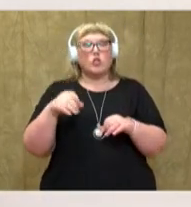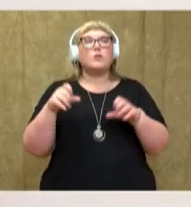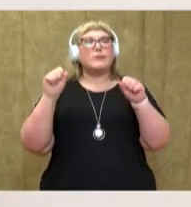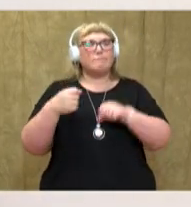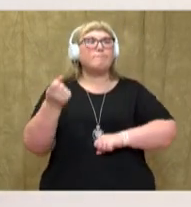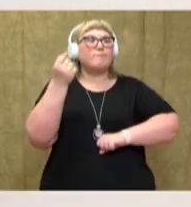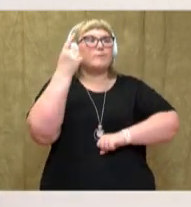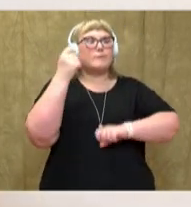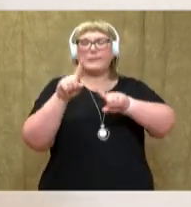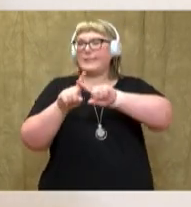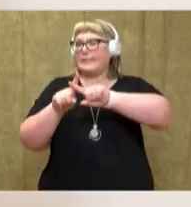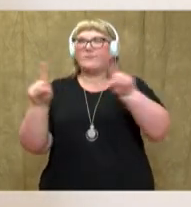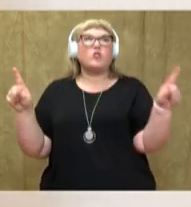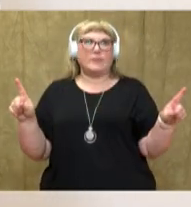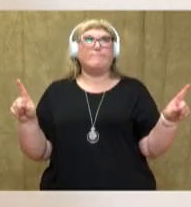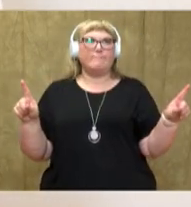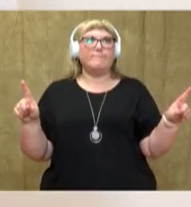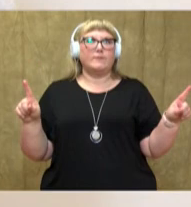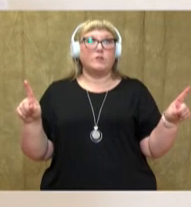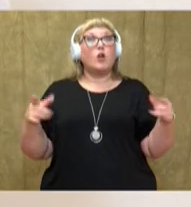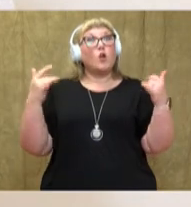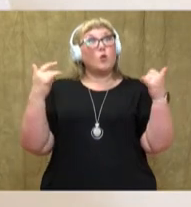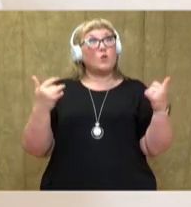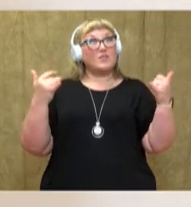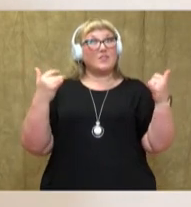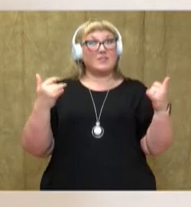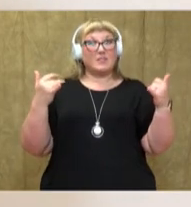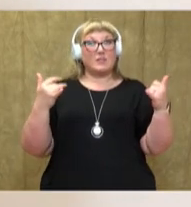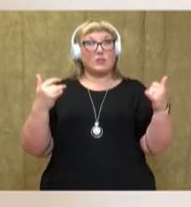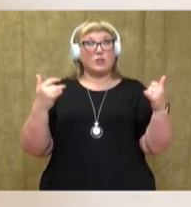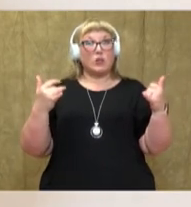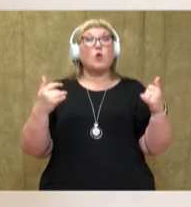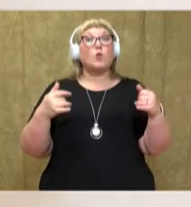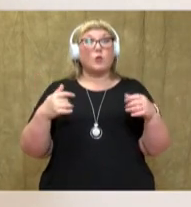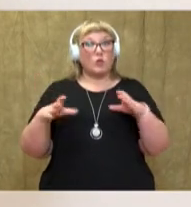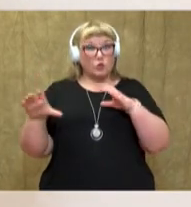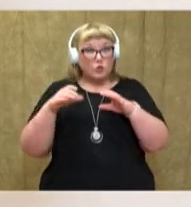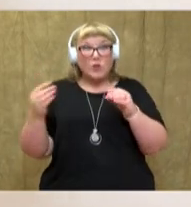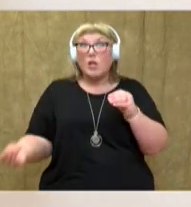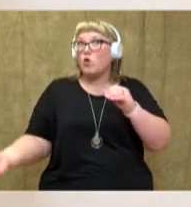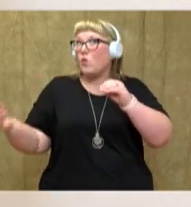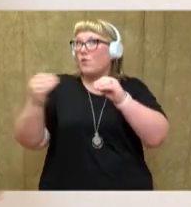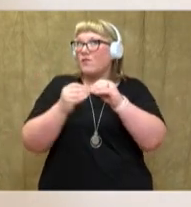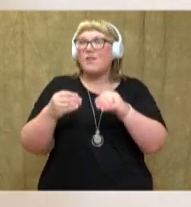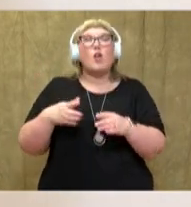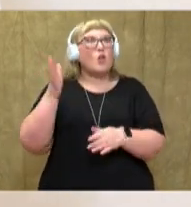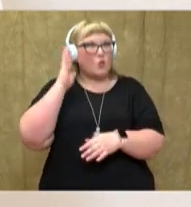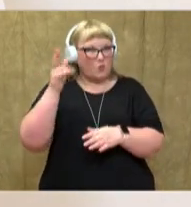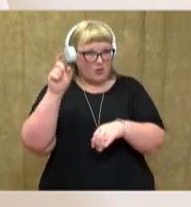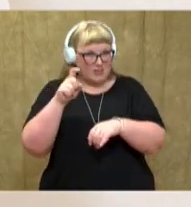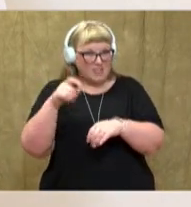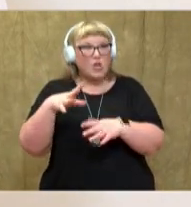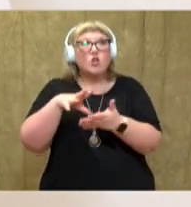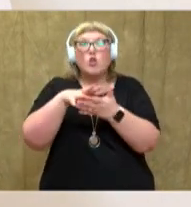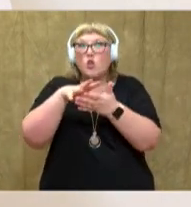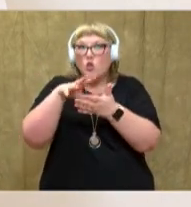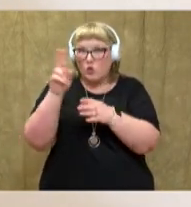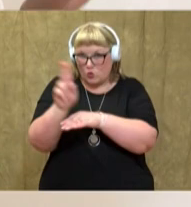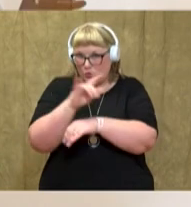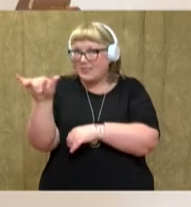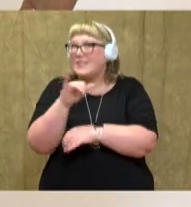to understand. Well, today, friends, we're gonna pick right back up on that. And I'm gonna need you to use your strategies that you learned on